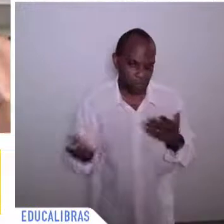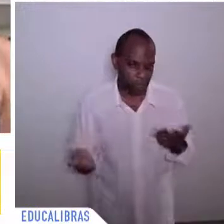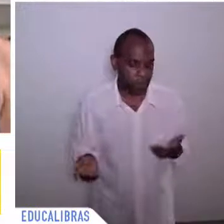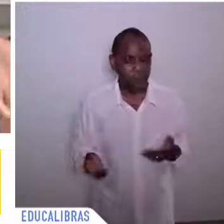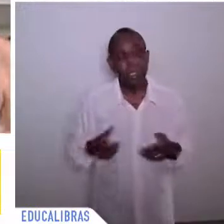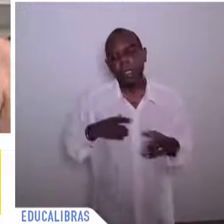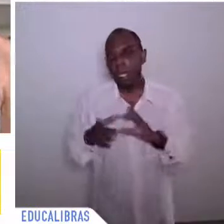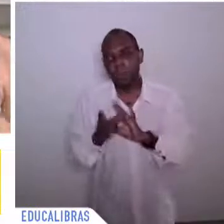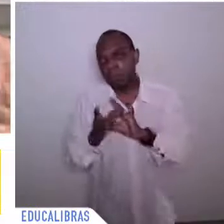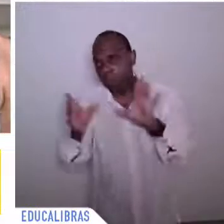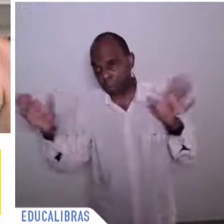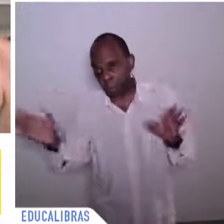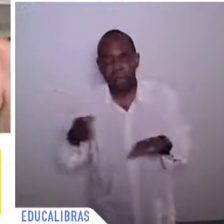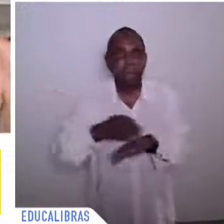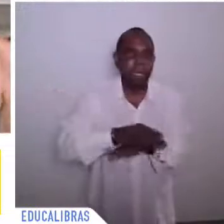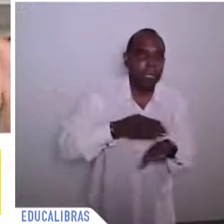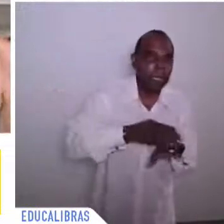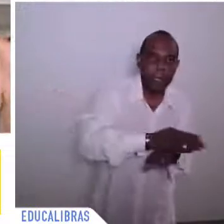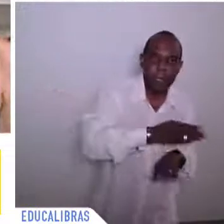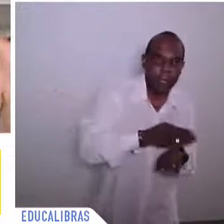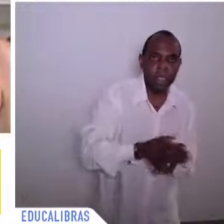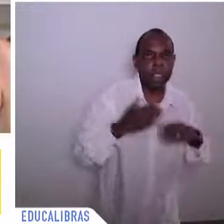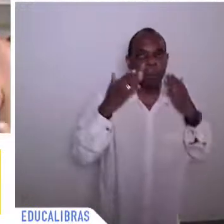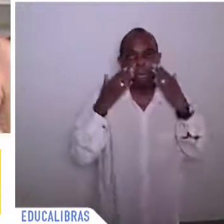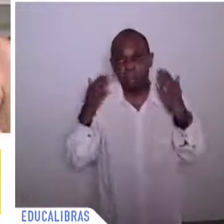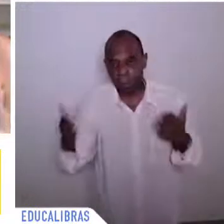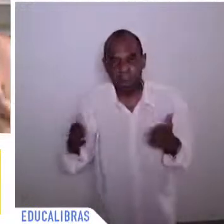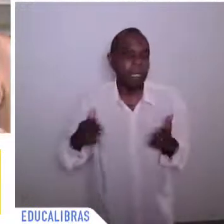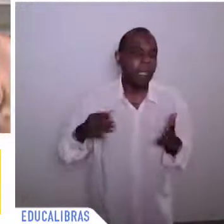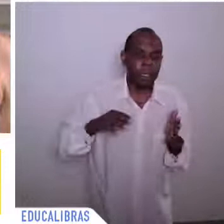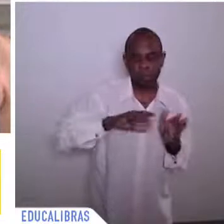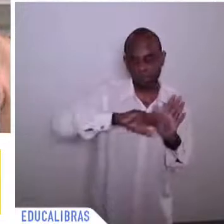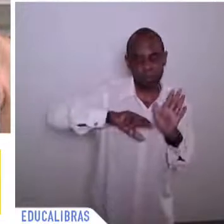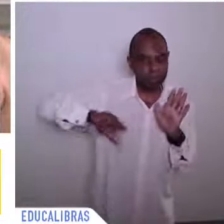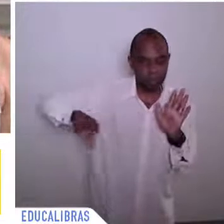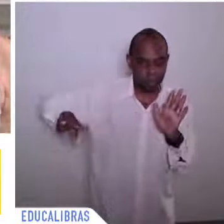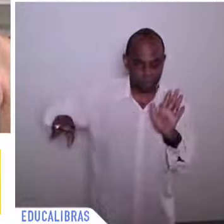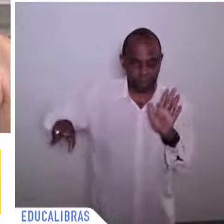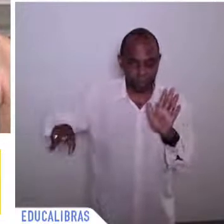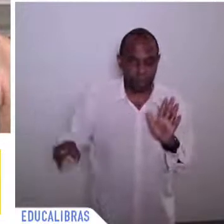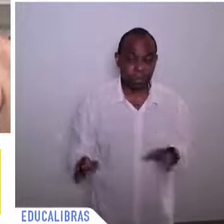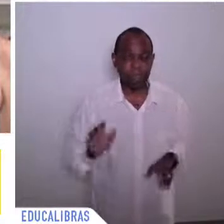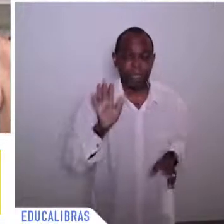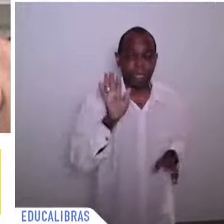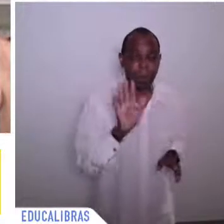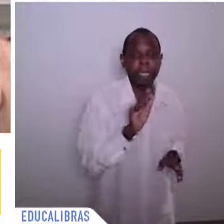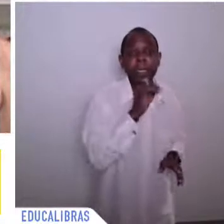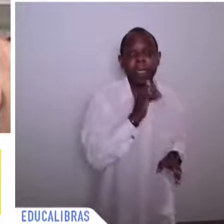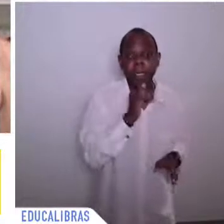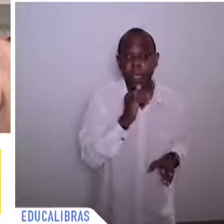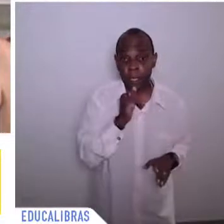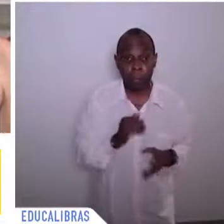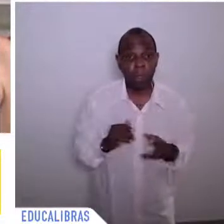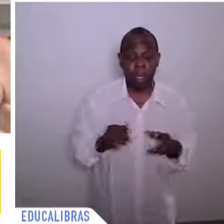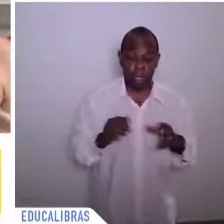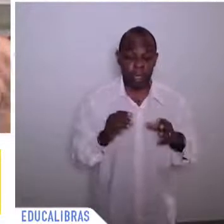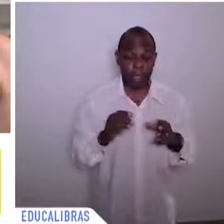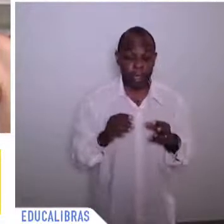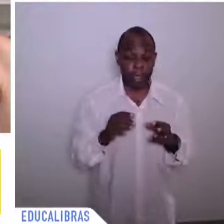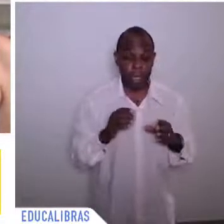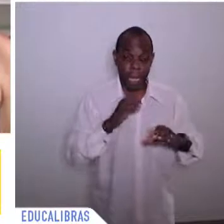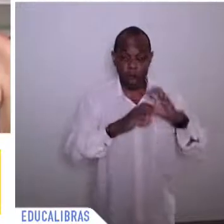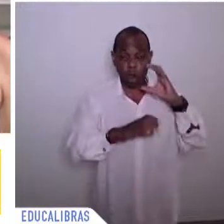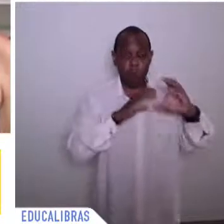democracy, in any of its different models, it will never be